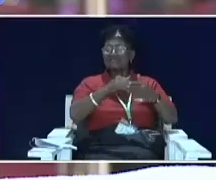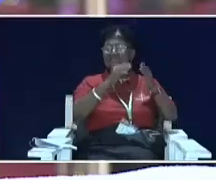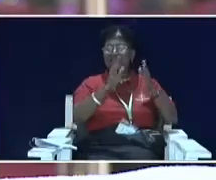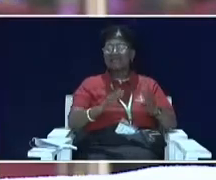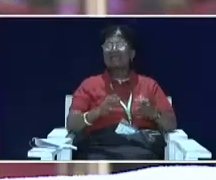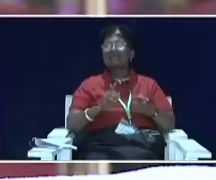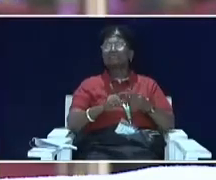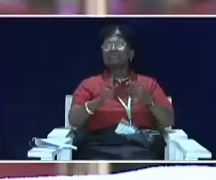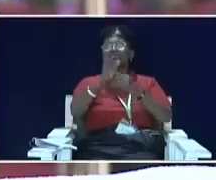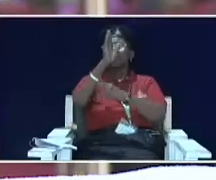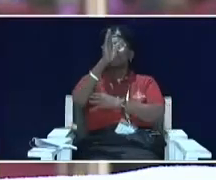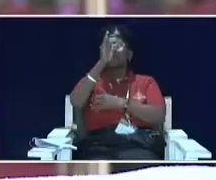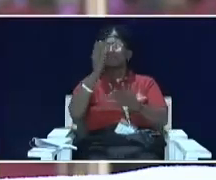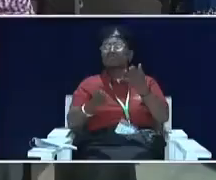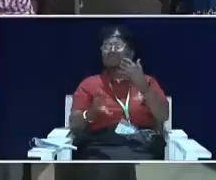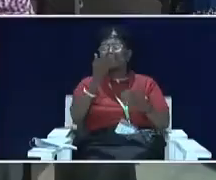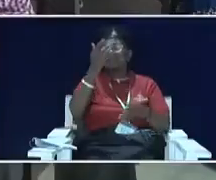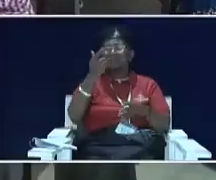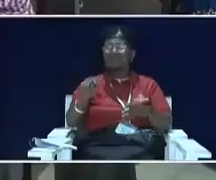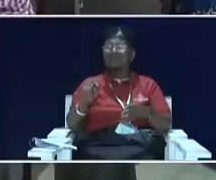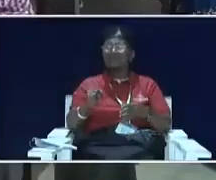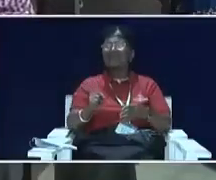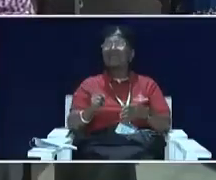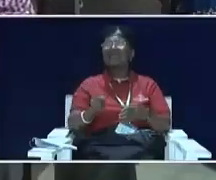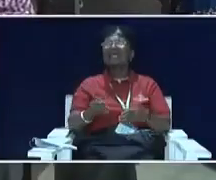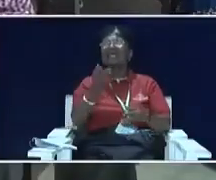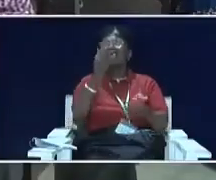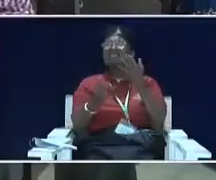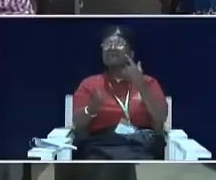may the fire of God fall tonight